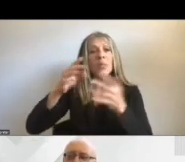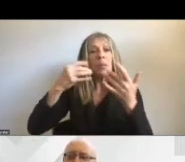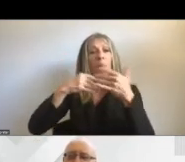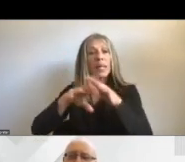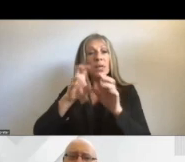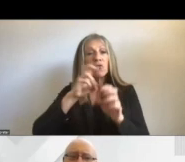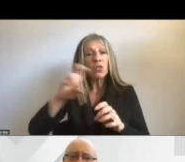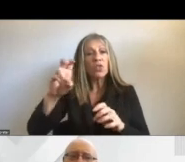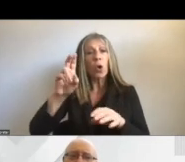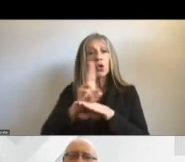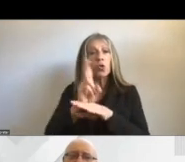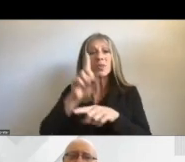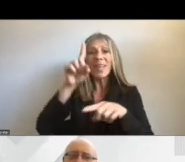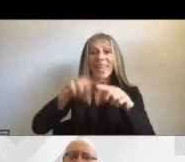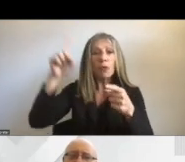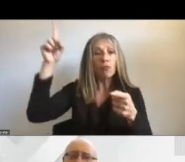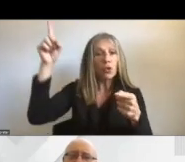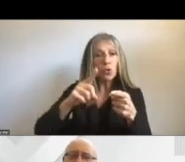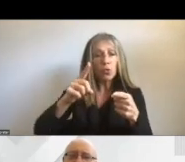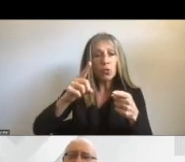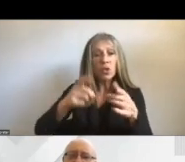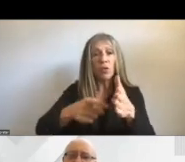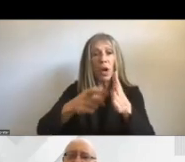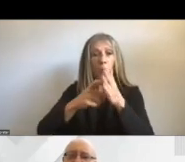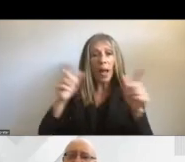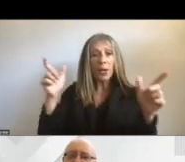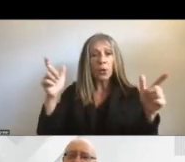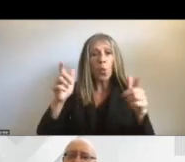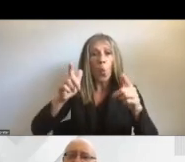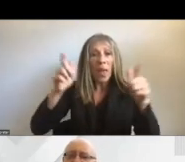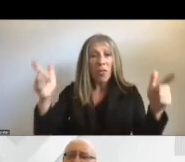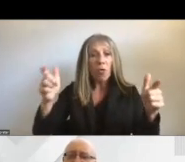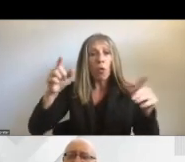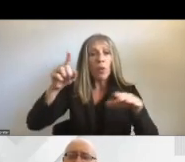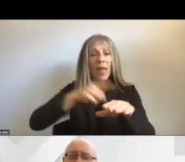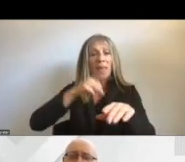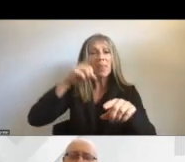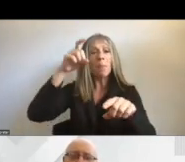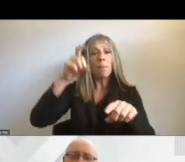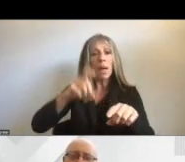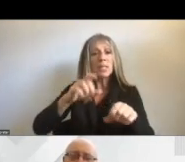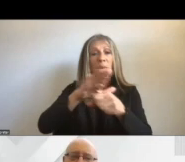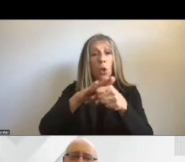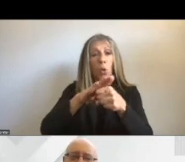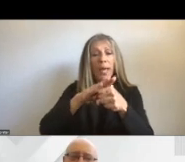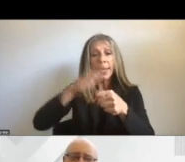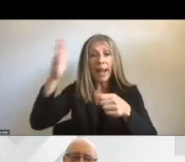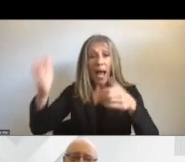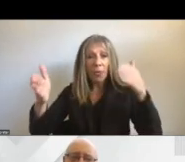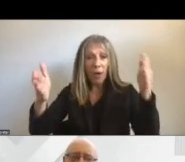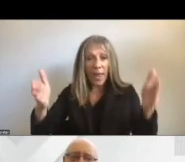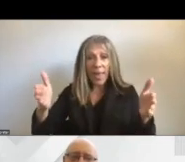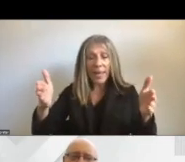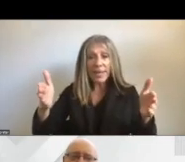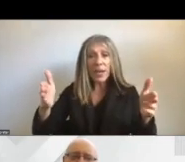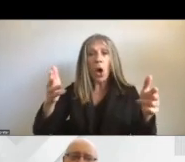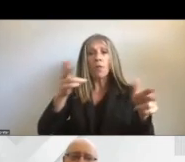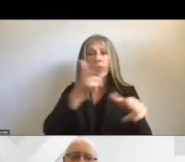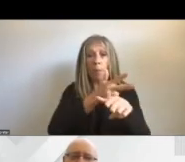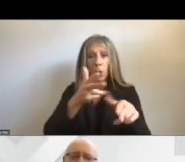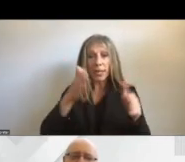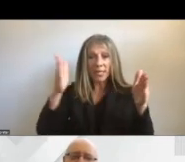be the same as the grade of the track or street, and the slope of the boarding platform measured perpendicular to the track or street can be up